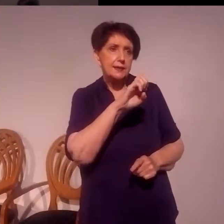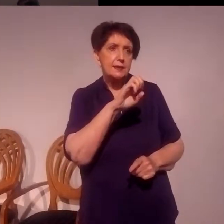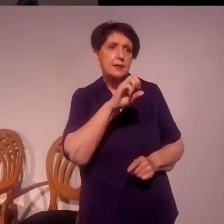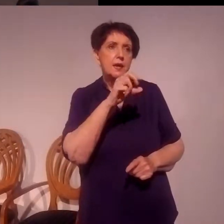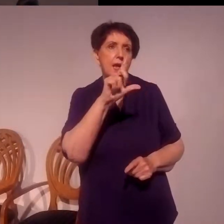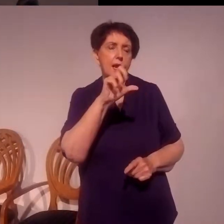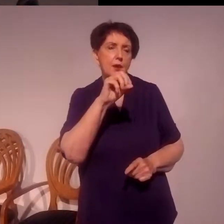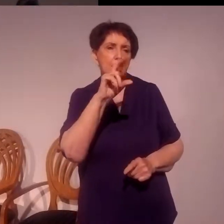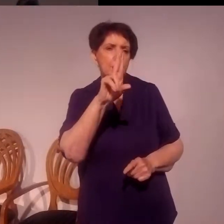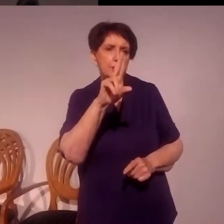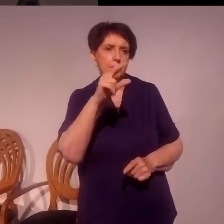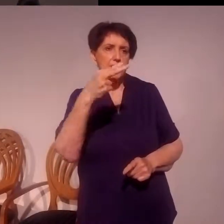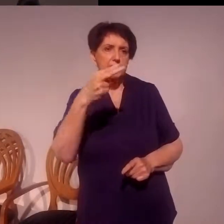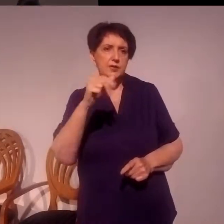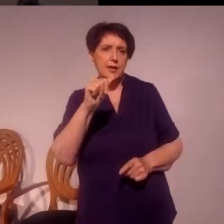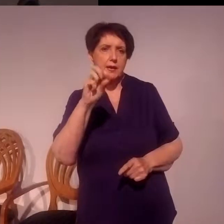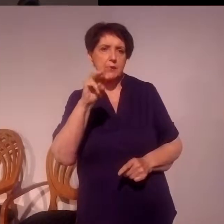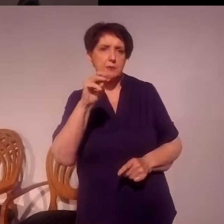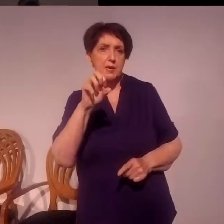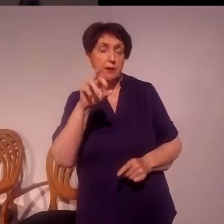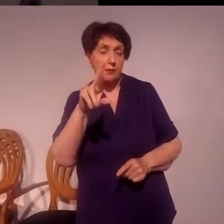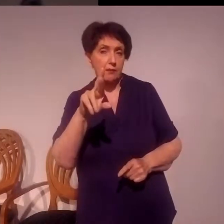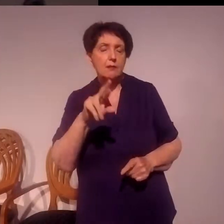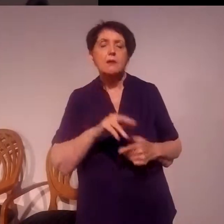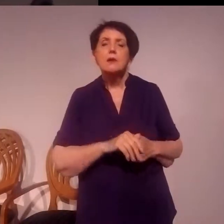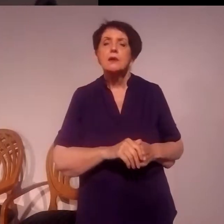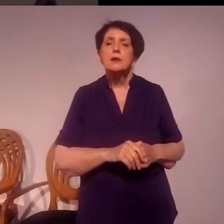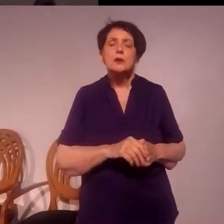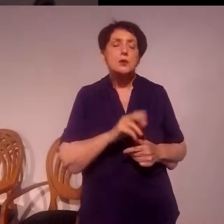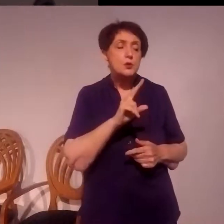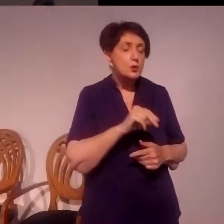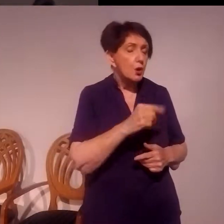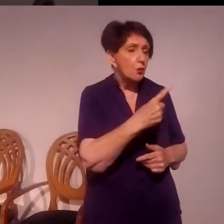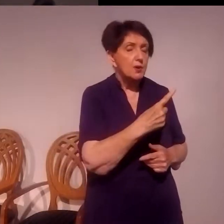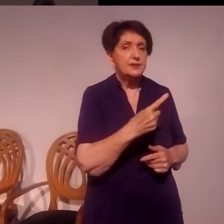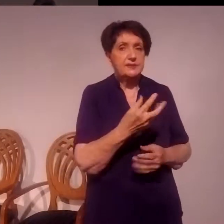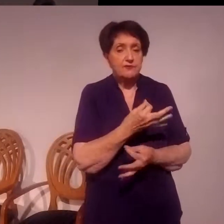to Google her. Nobody's free until everybody's free.